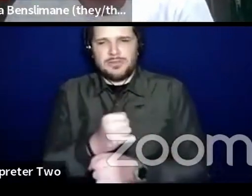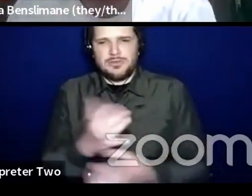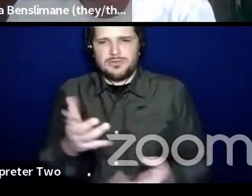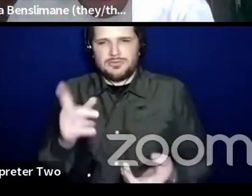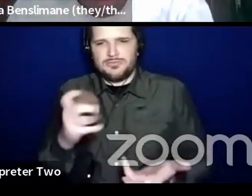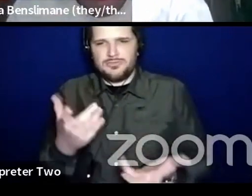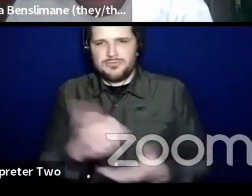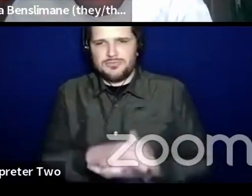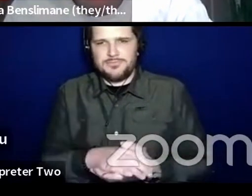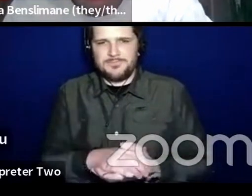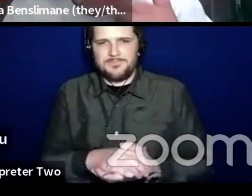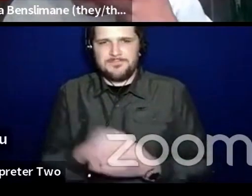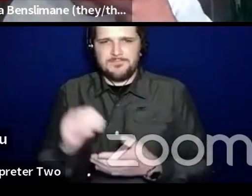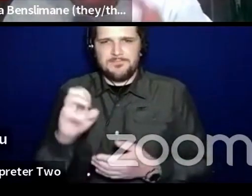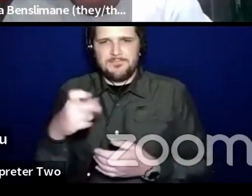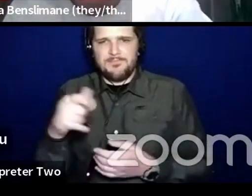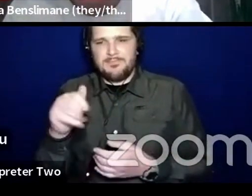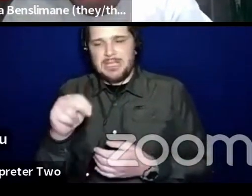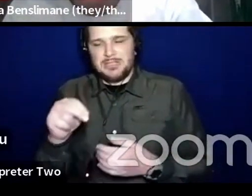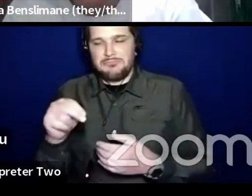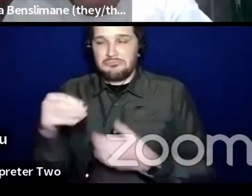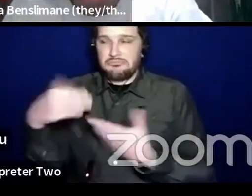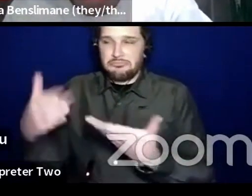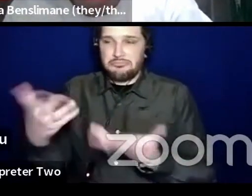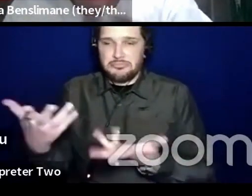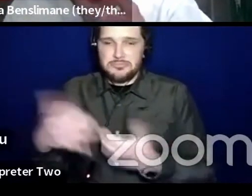Megan, go for it. And